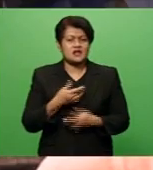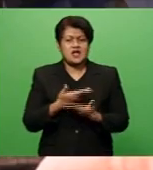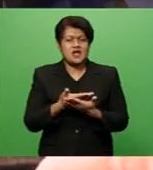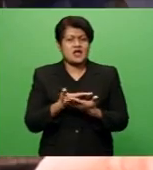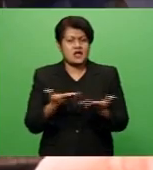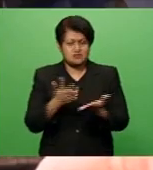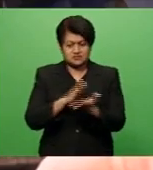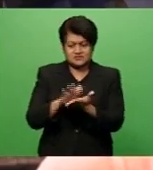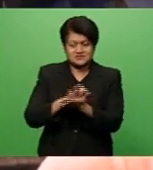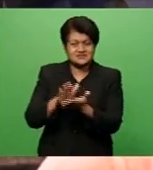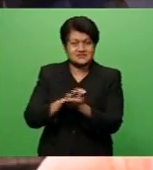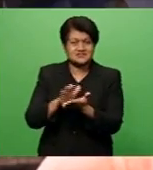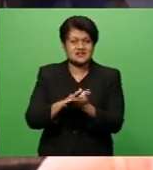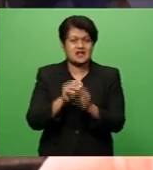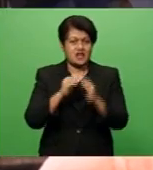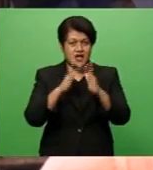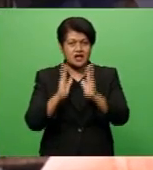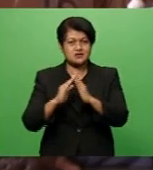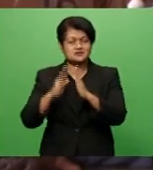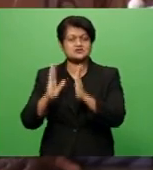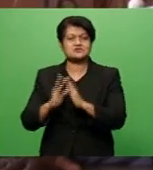or cleaning their houses.